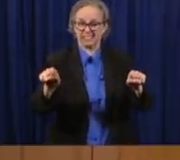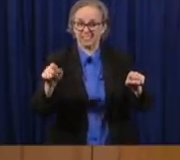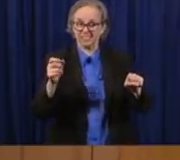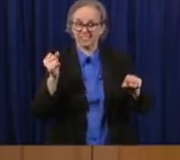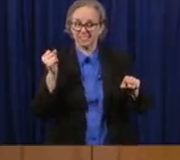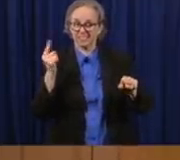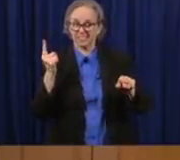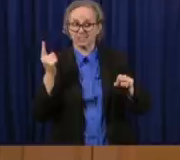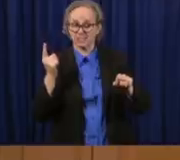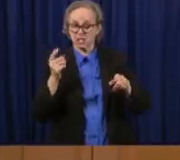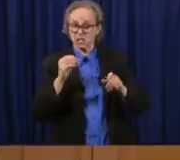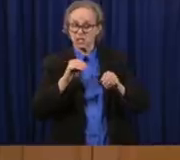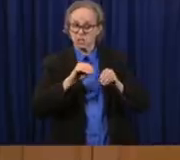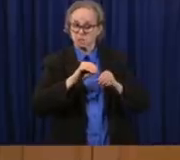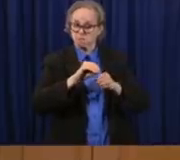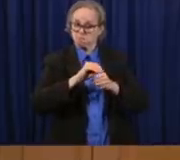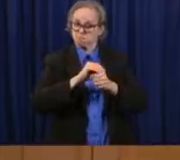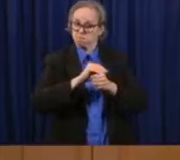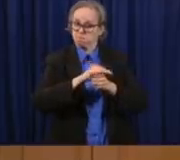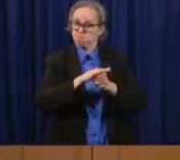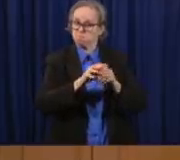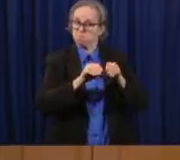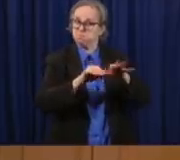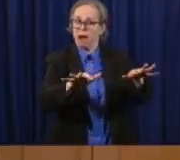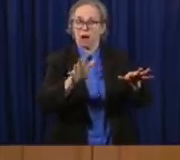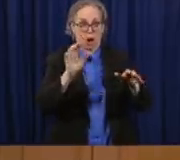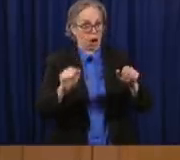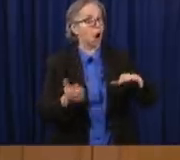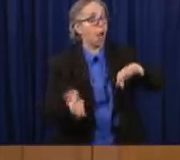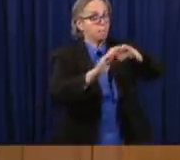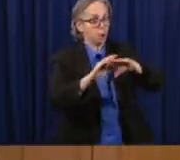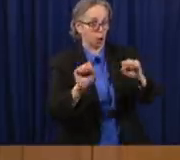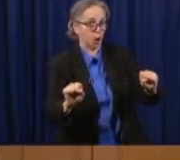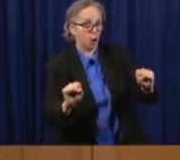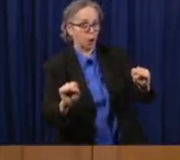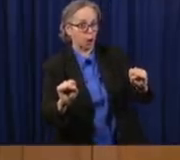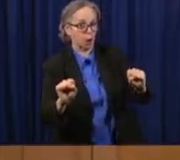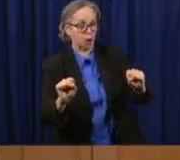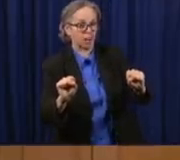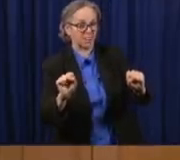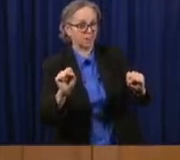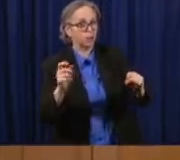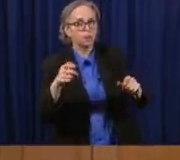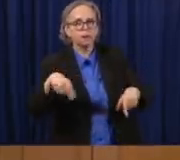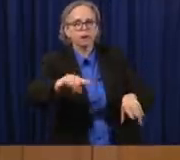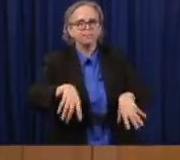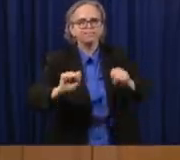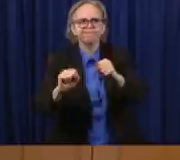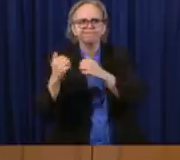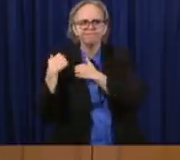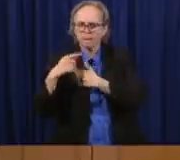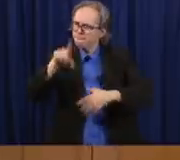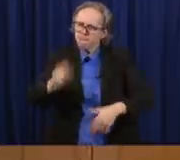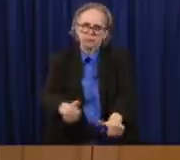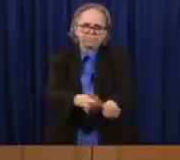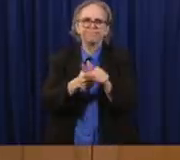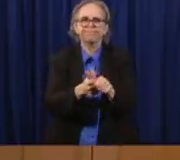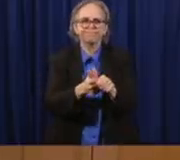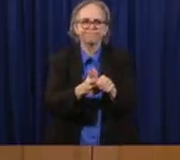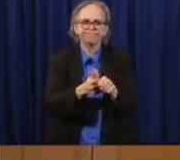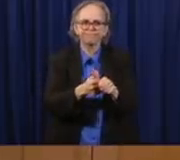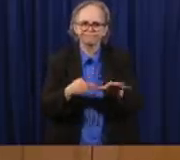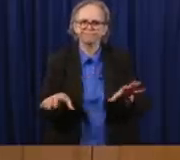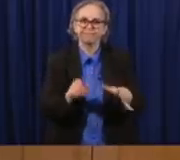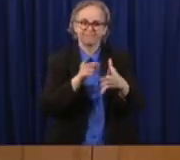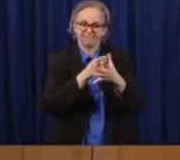spreading infection. So we really, really have to embed in ourselves doing this well in the days to come. This